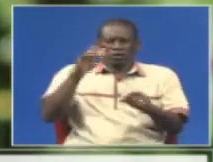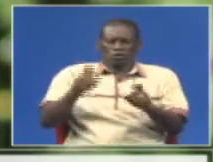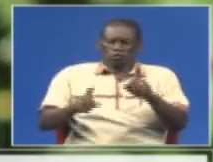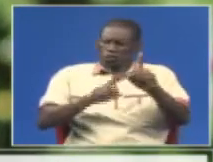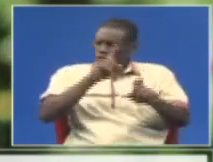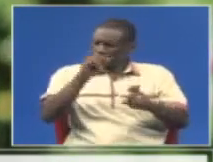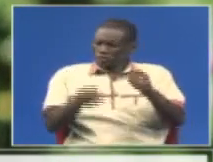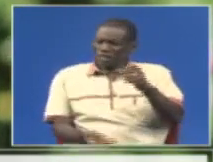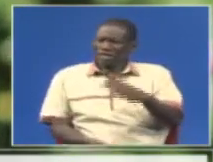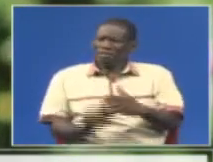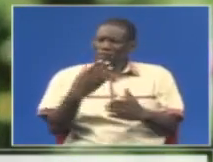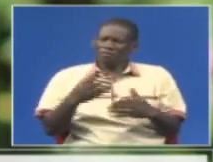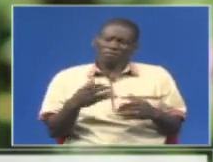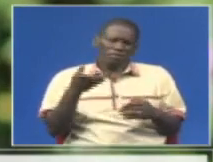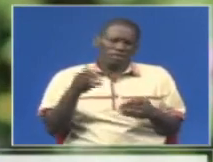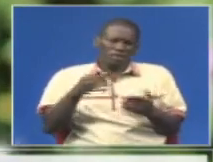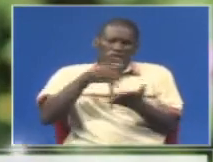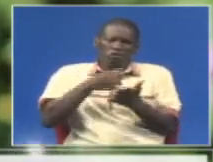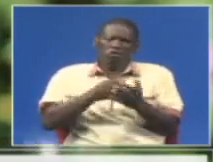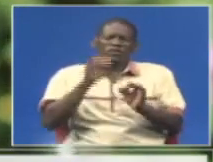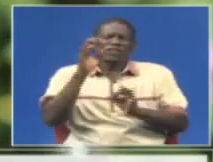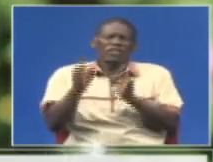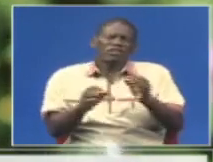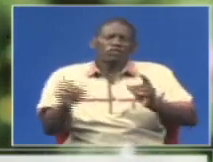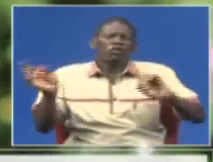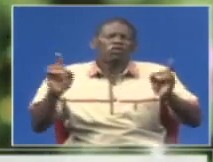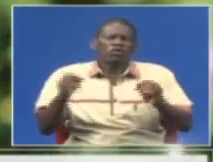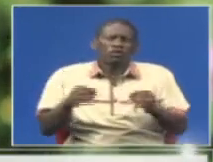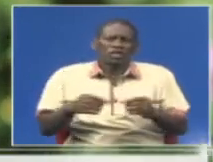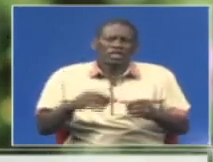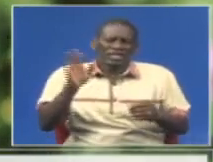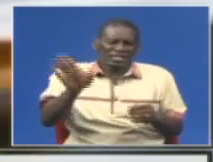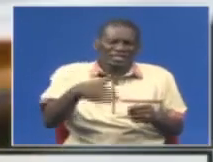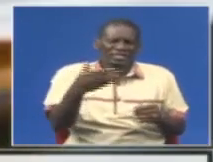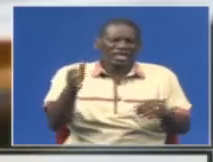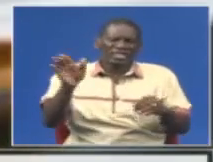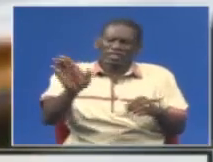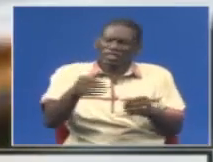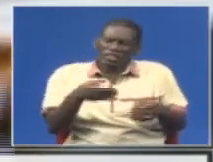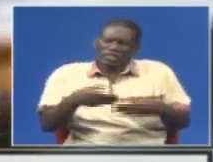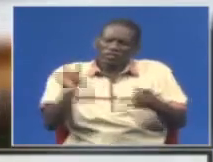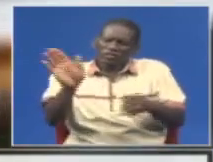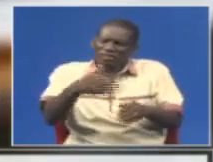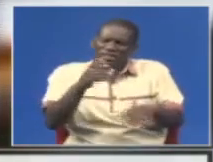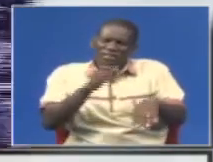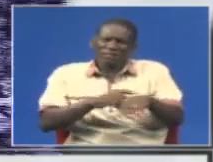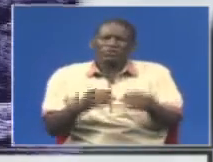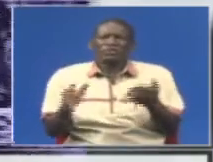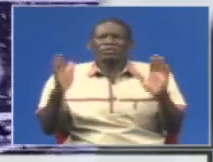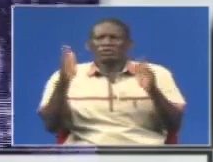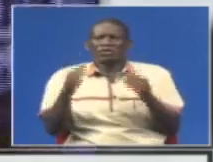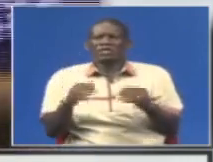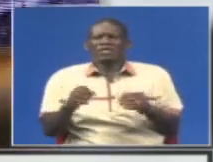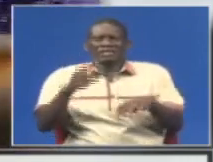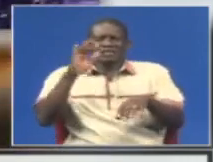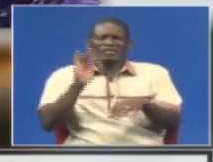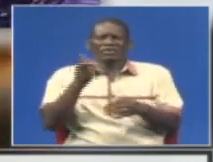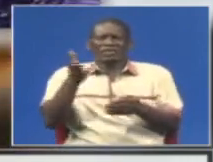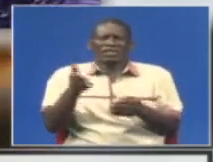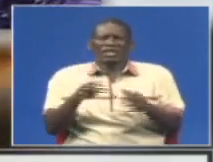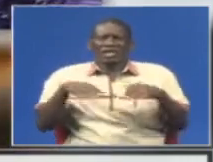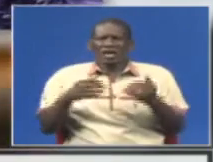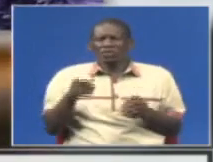remain unanswered, including whether or not he performed at the event. But the most controversial thing is how Freshly